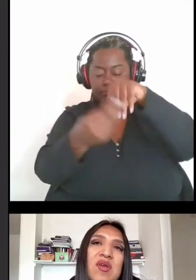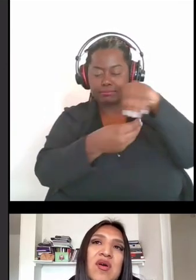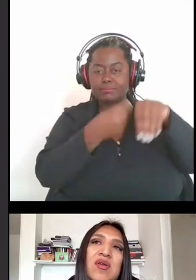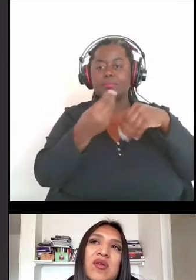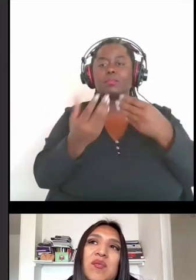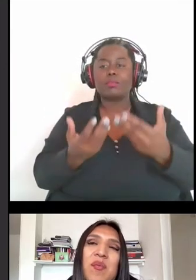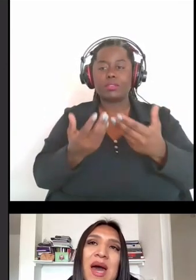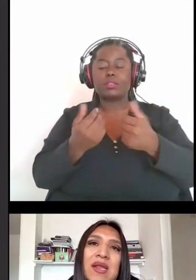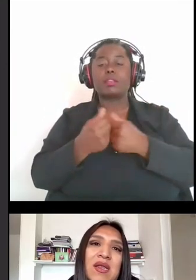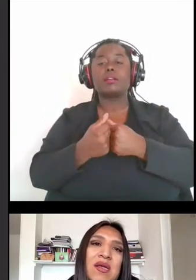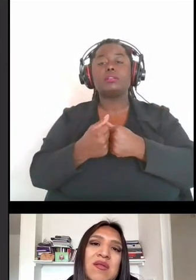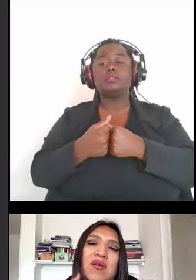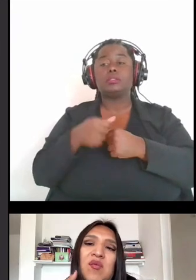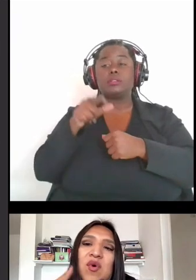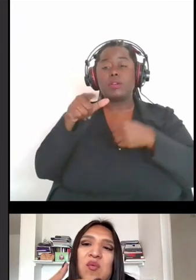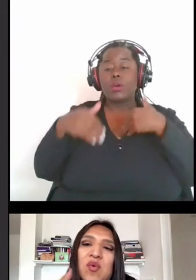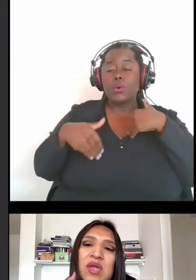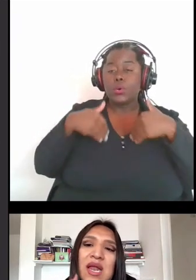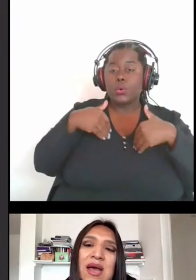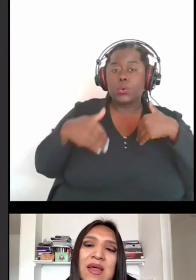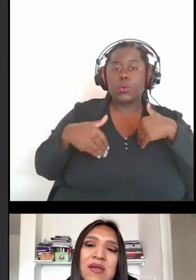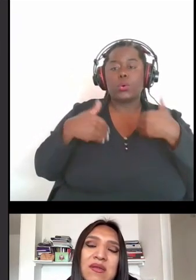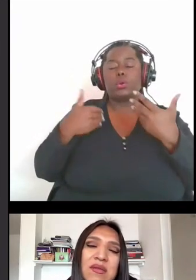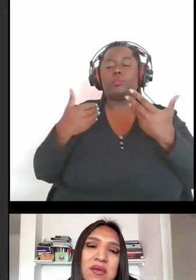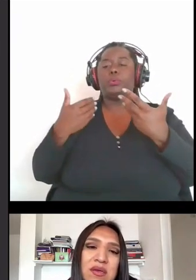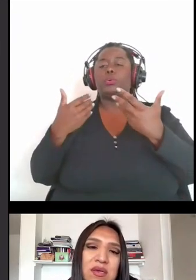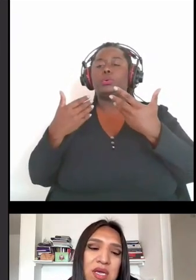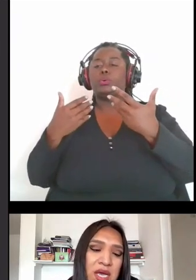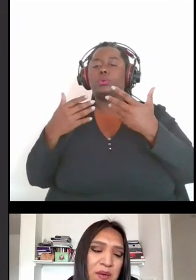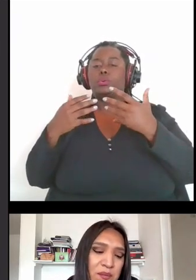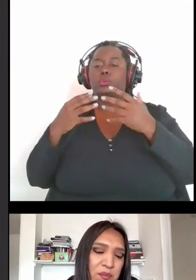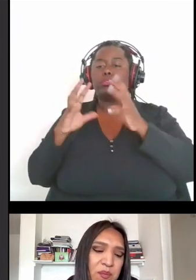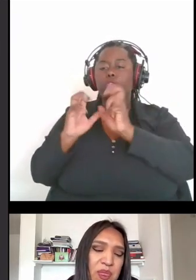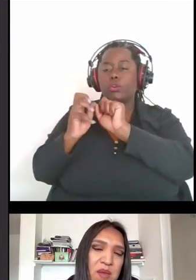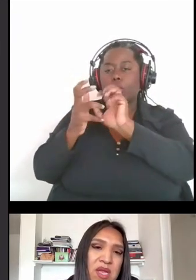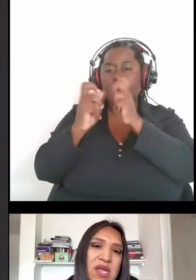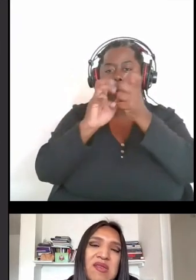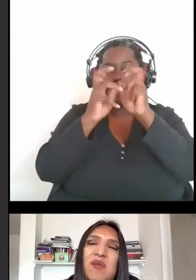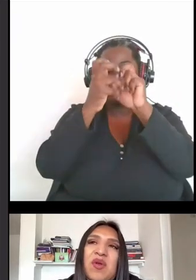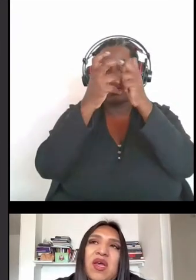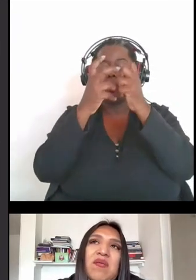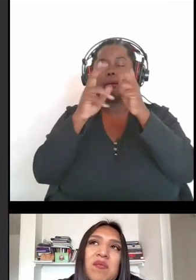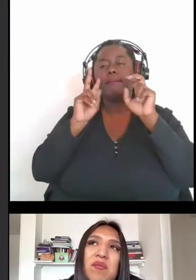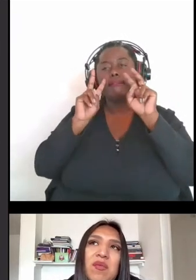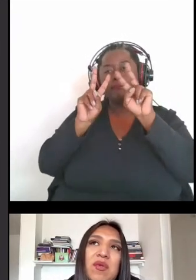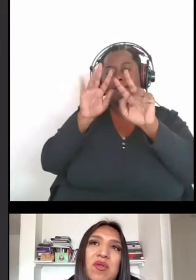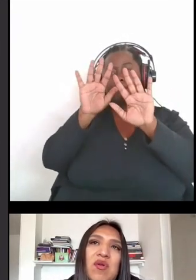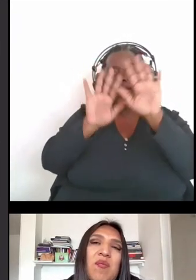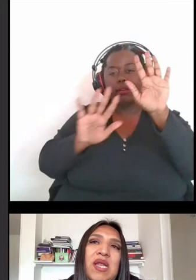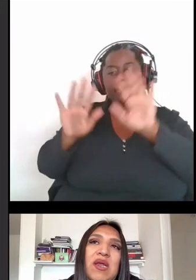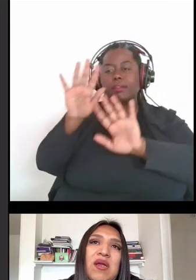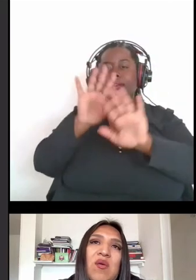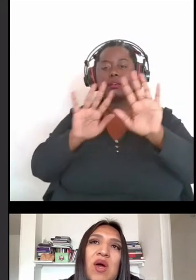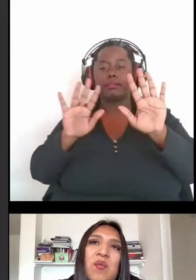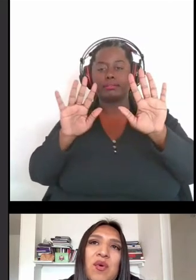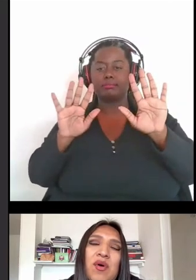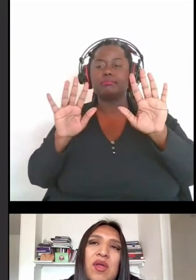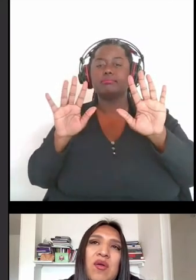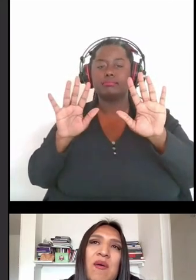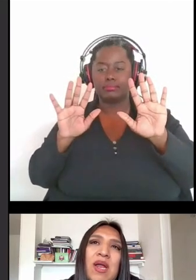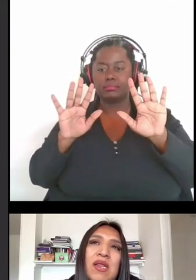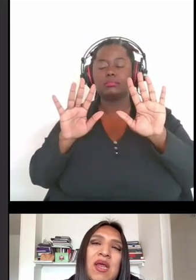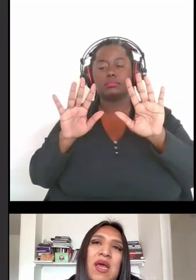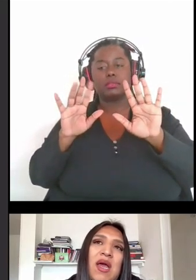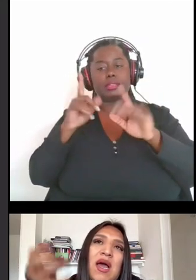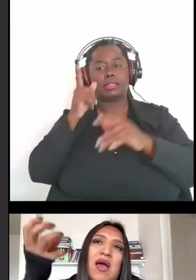different colors so the idea of abstracting a body or a shape and see the